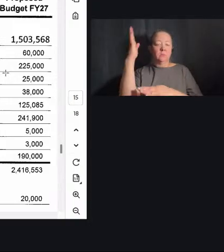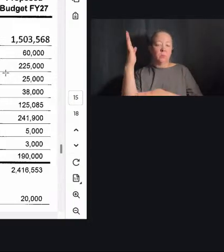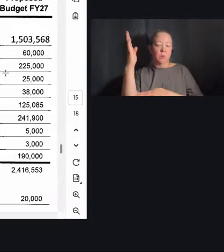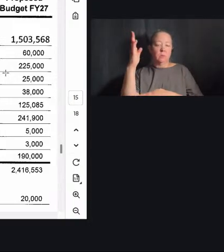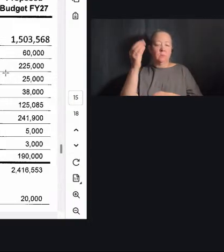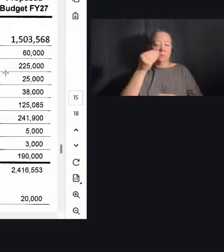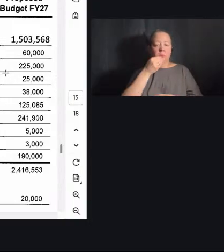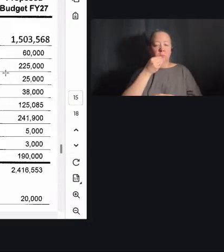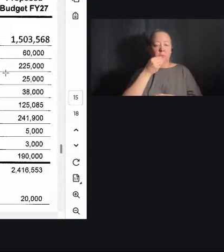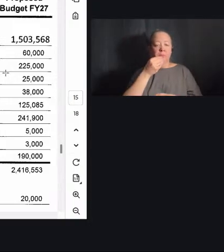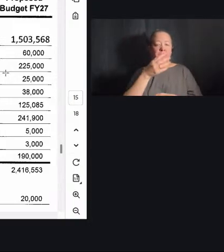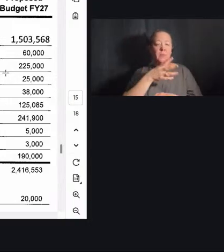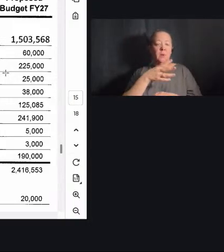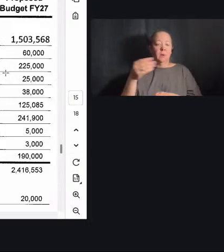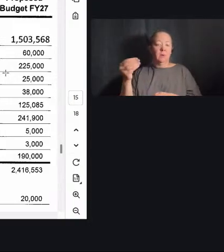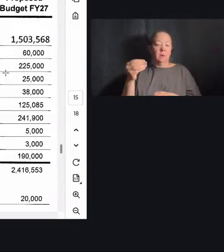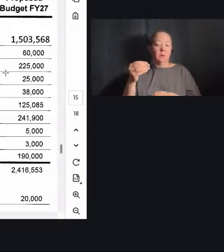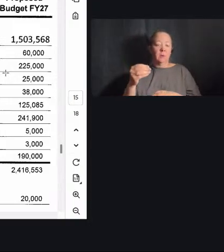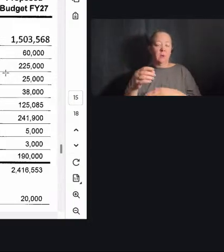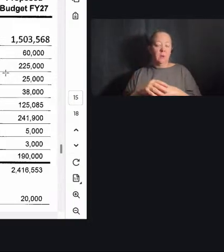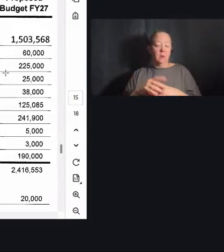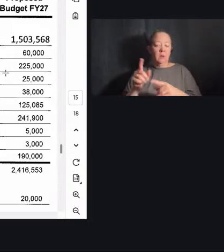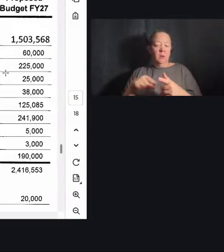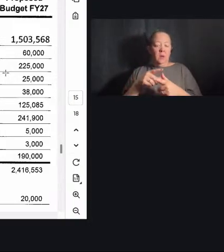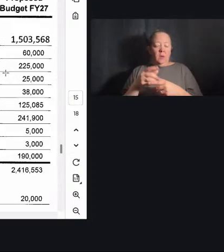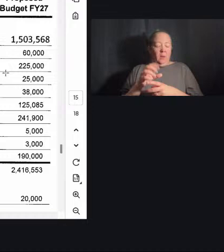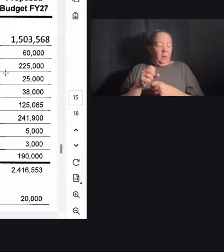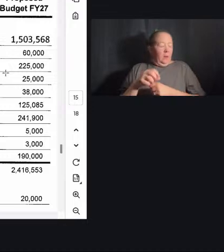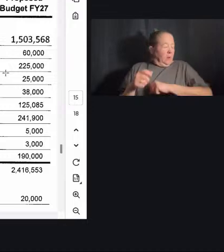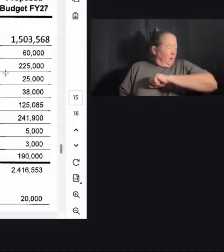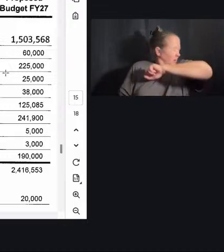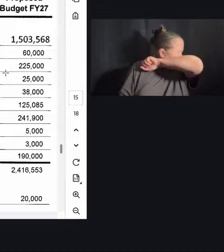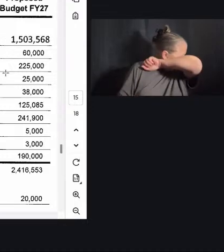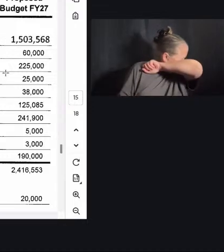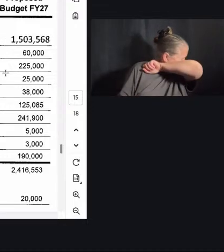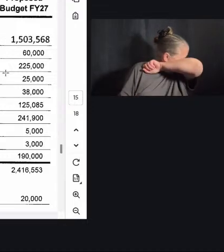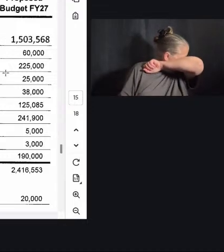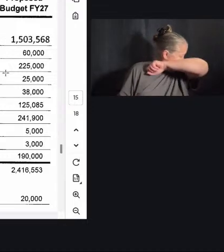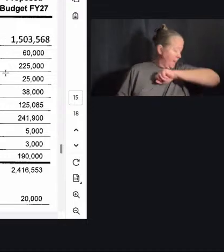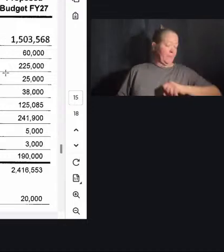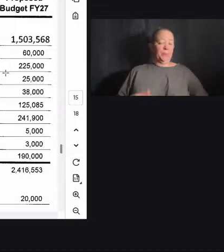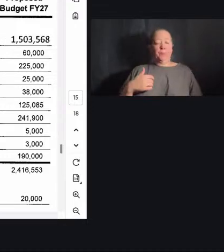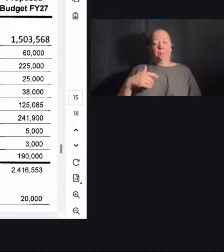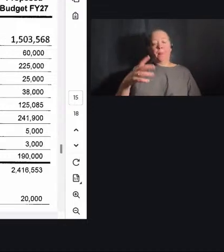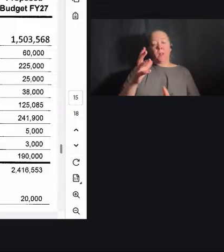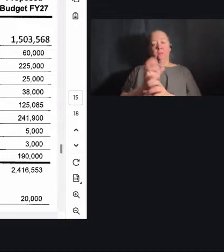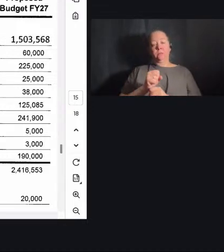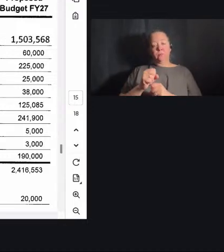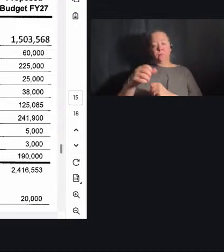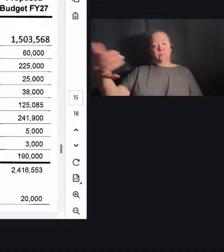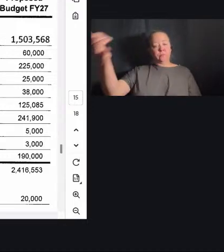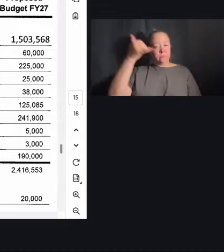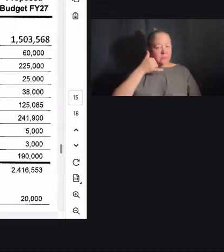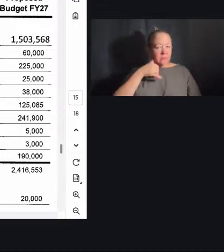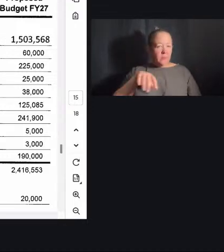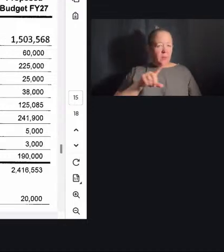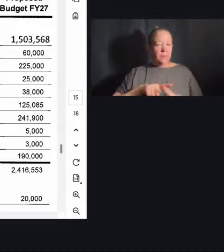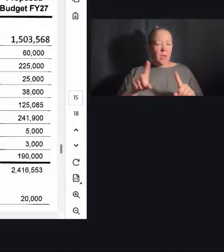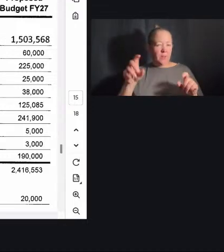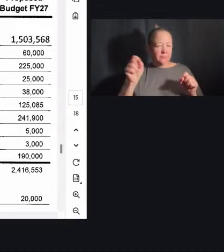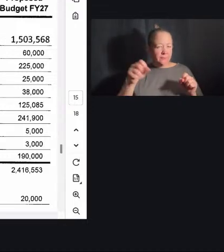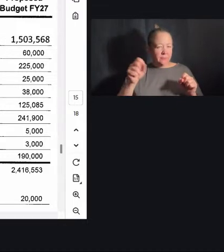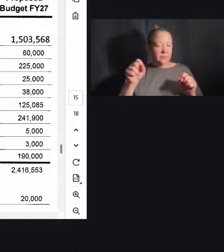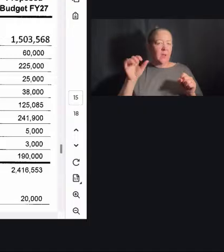sitting at the table when we get the call. But yes, we are trying to do, that's an example of where we